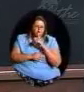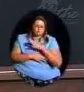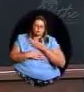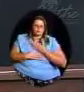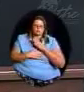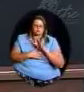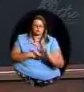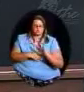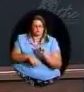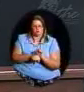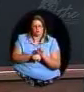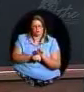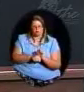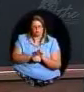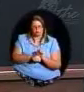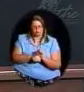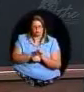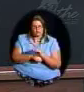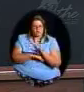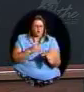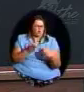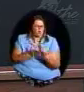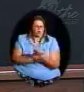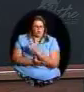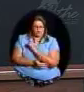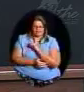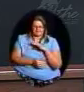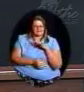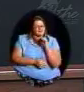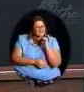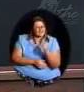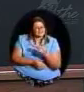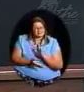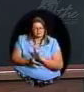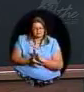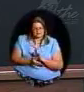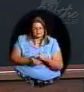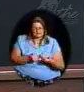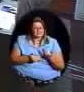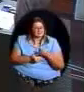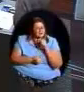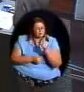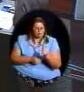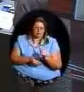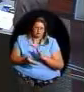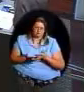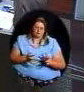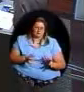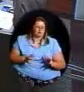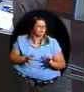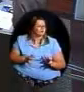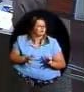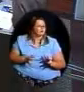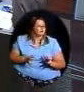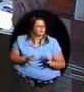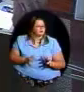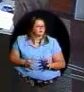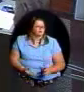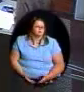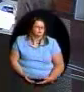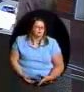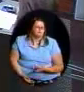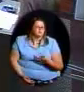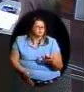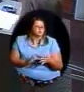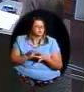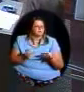on it, and all of the staff, because it hasn't been easy, and we're still not done. I might tie us up with just a few comments and a